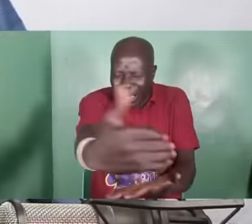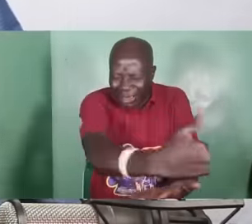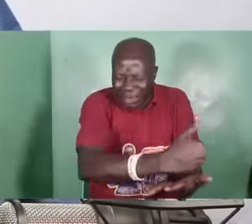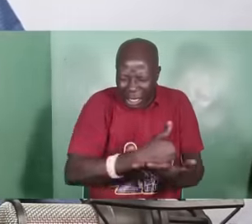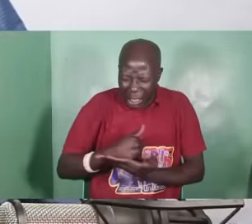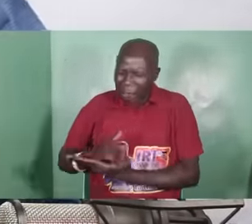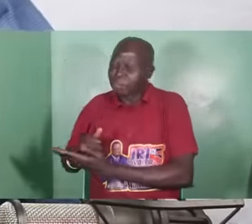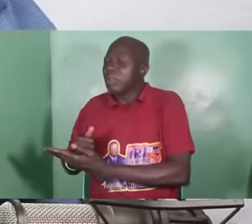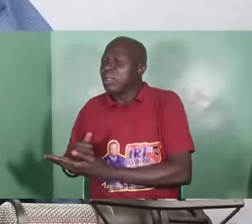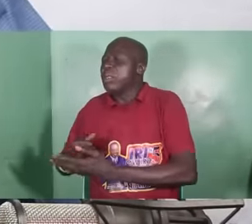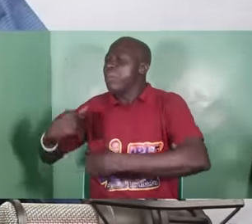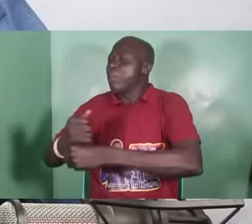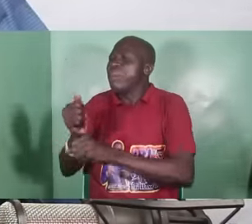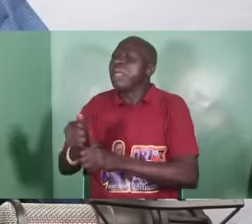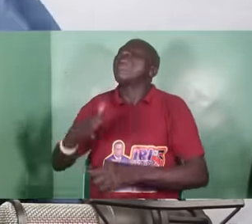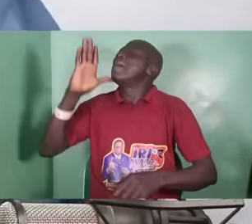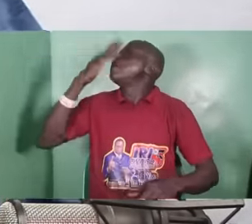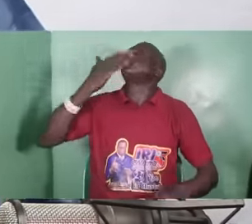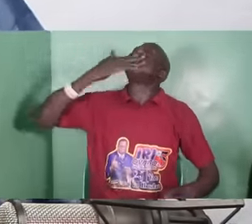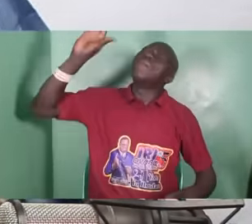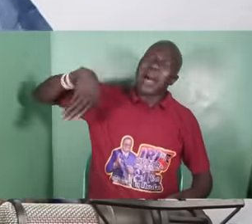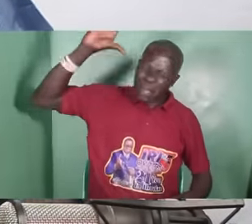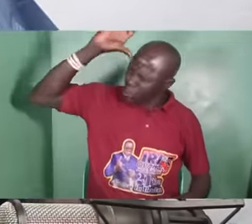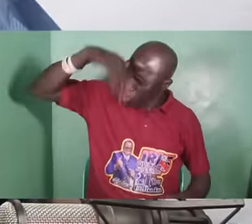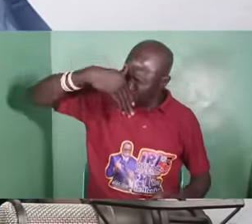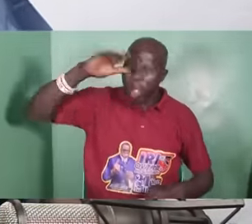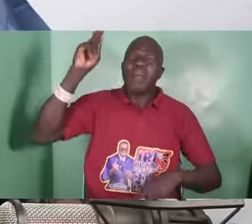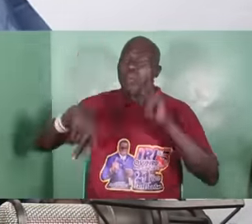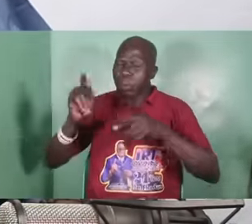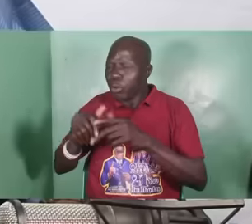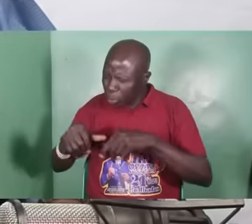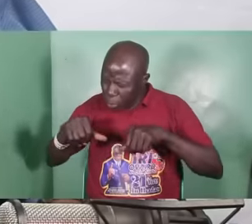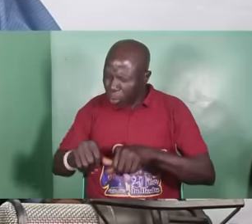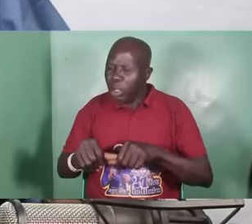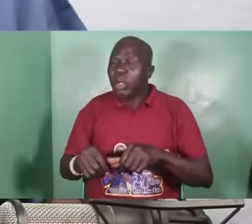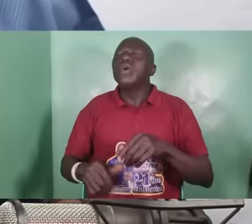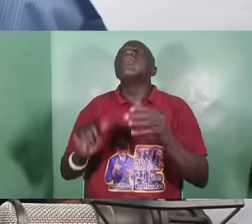Yes. Nítorí tí àwọn rẹ̀ dúró láyé láyé. Àti Ogu. Ogu. Ọba Bàbá Sani.